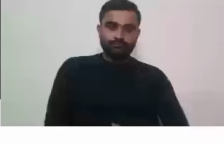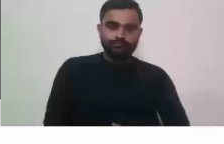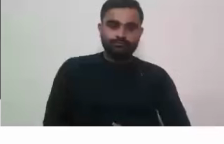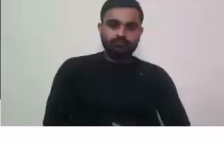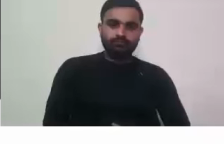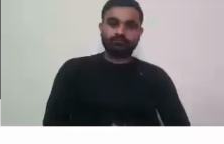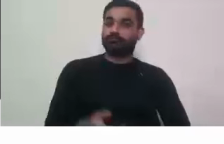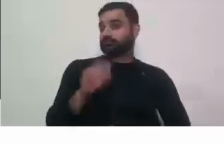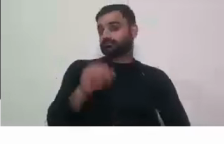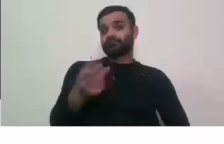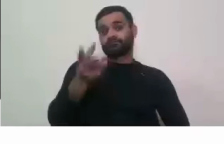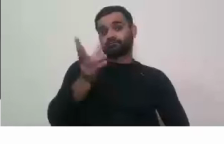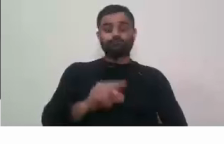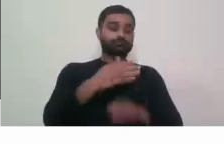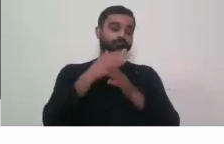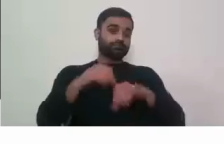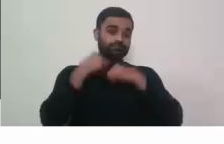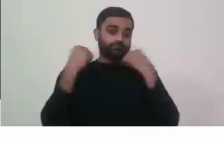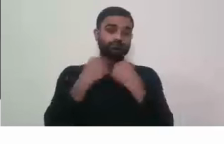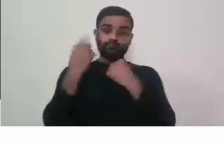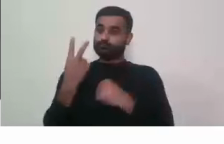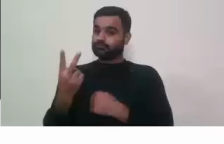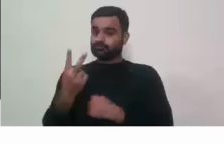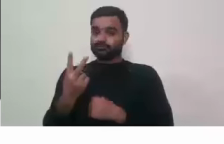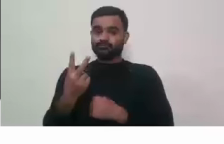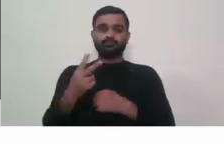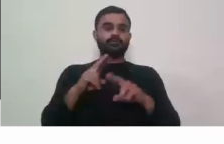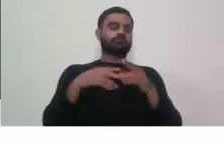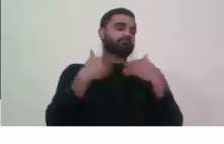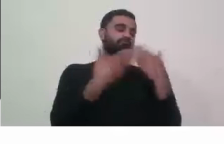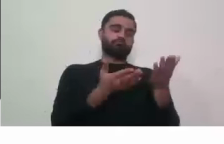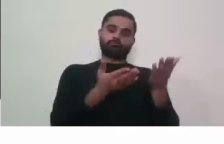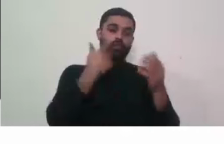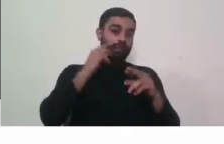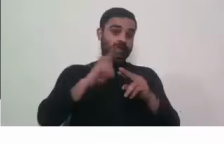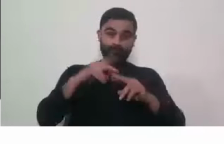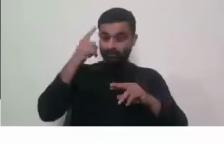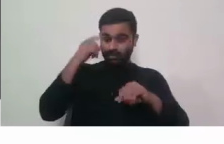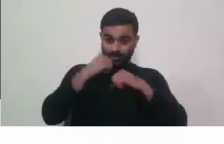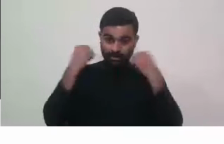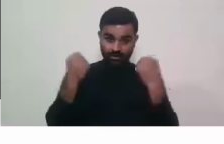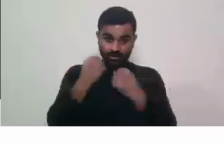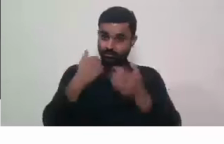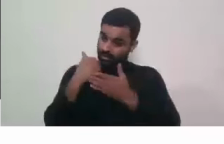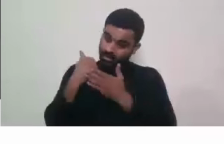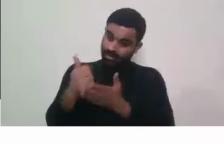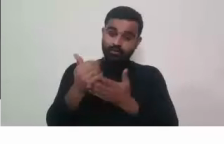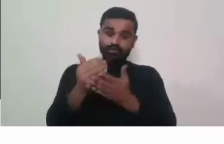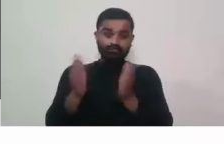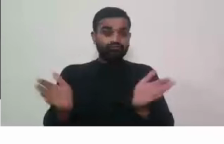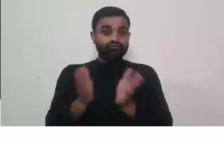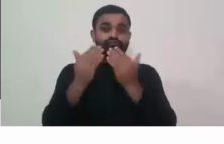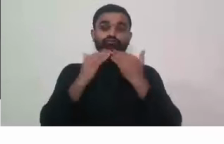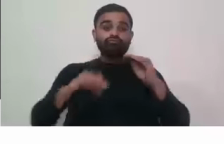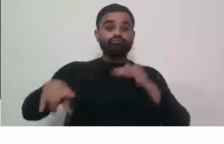Yeah, and again, I have shared two activities, so it's the floor is for you. If you think these activities can help to encourage students